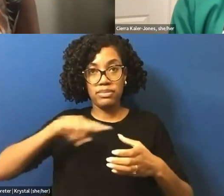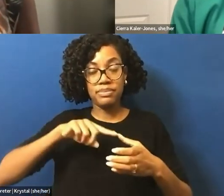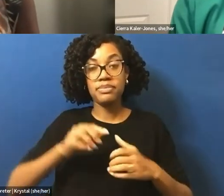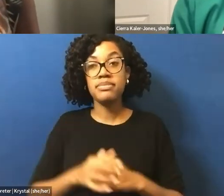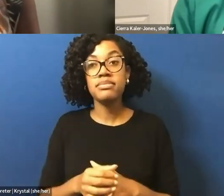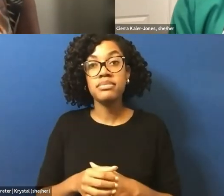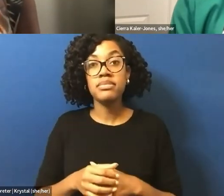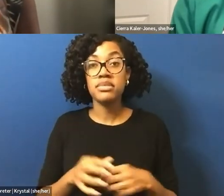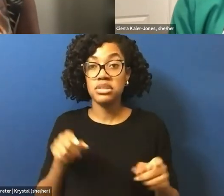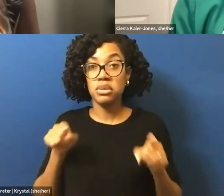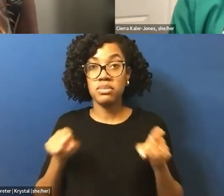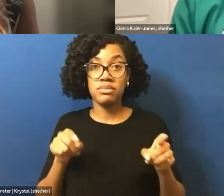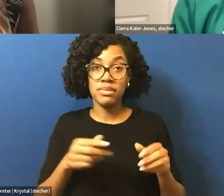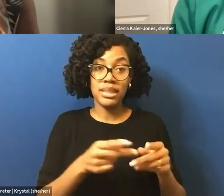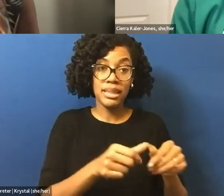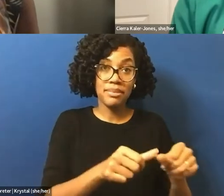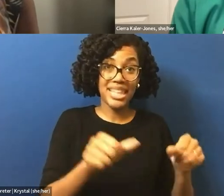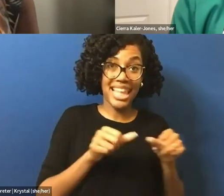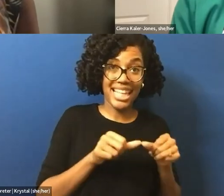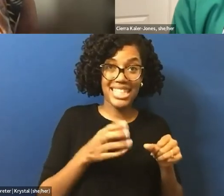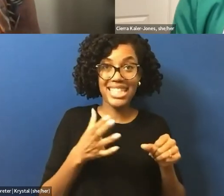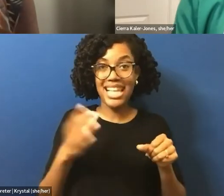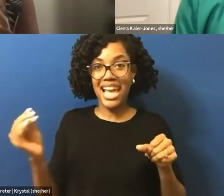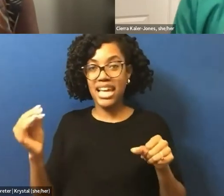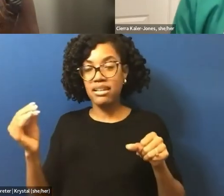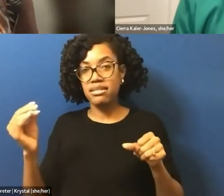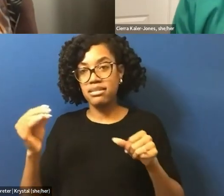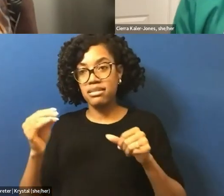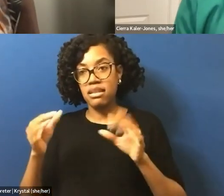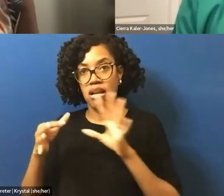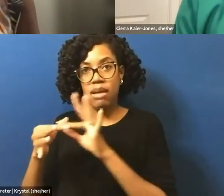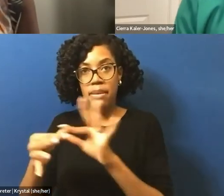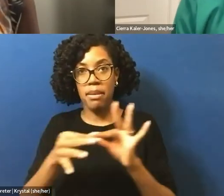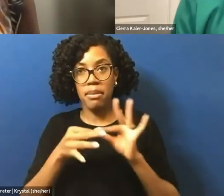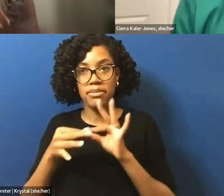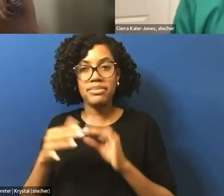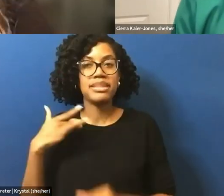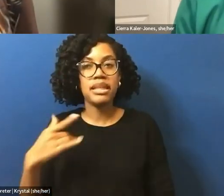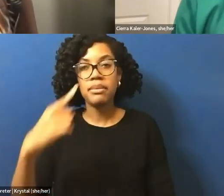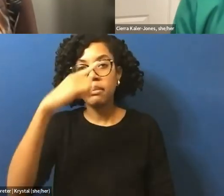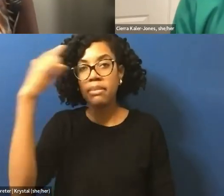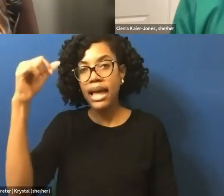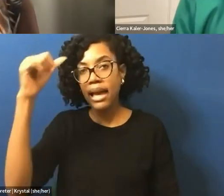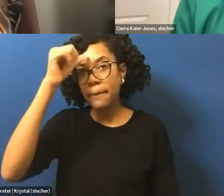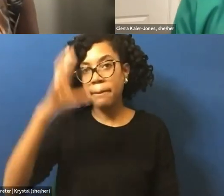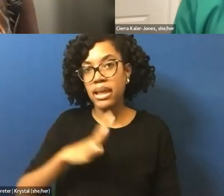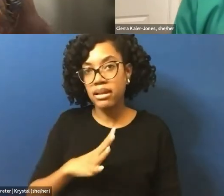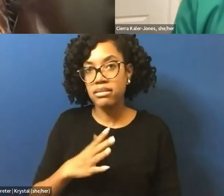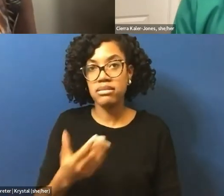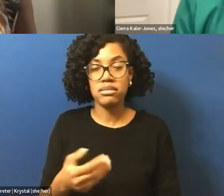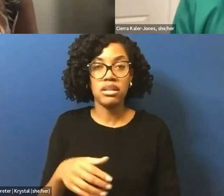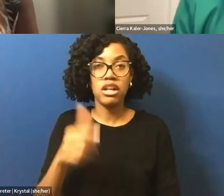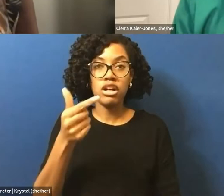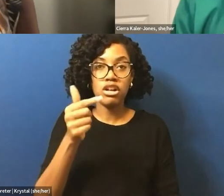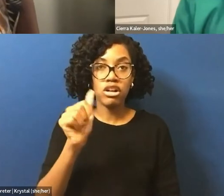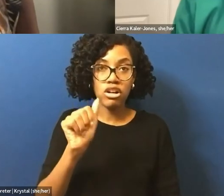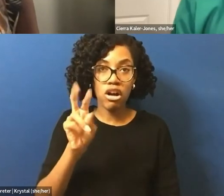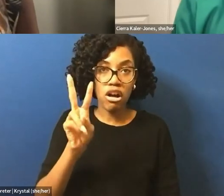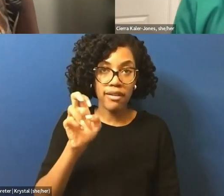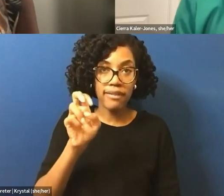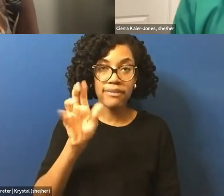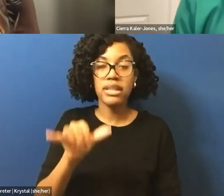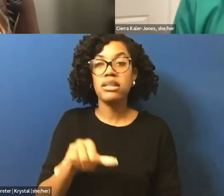you've probably heard them being advocated for by Black men, right? Whether that be Marcus Garvey, whether that be Malcolm X, whether that be Robert Williams,